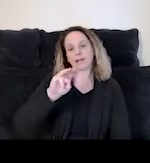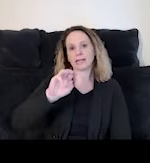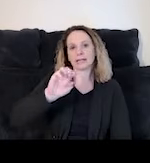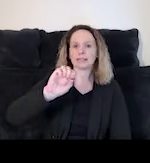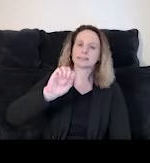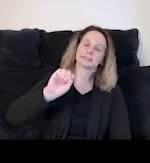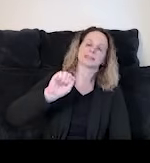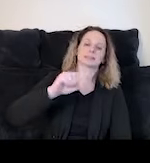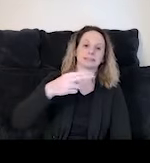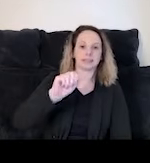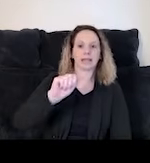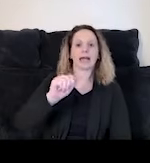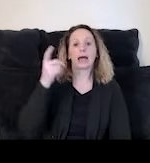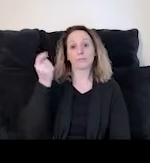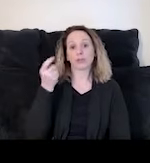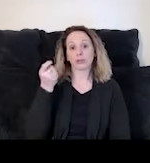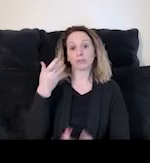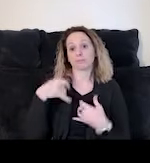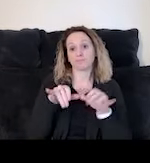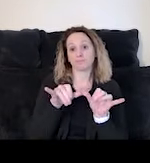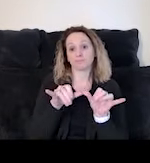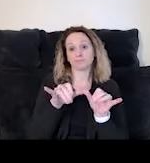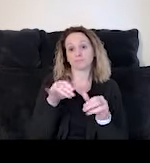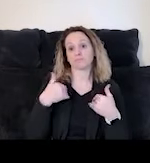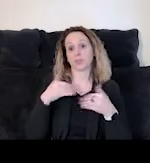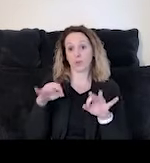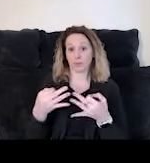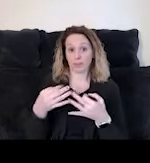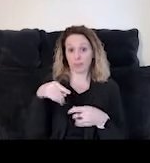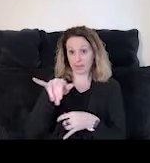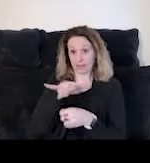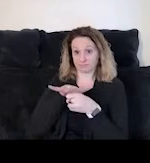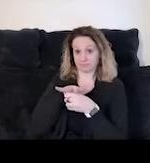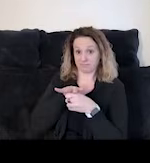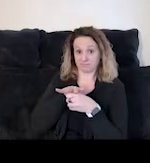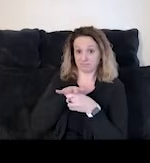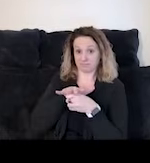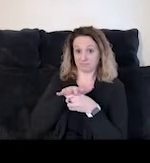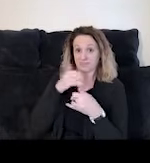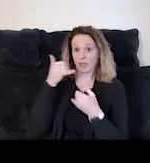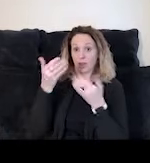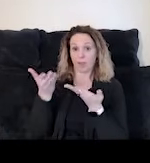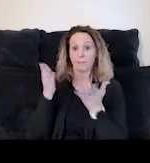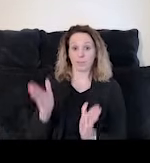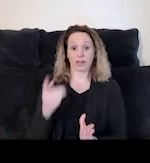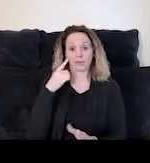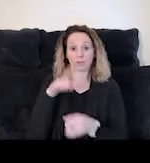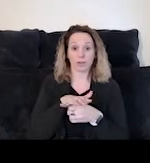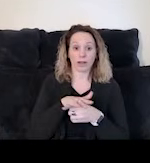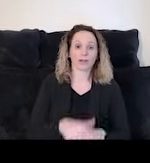And so they are still, the youth and families in those areas are accustomed to calling the providers in those